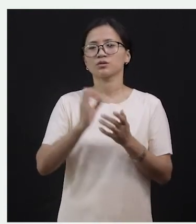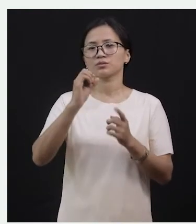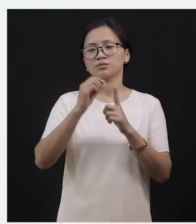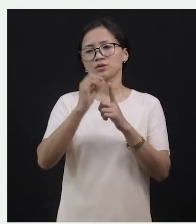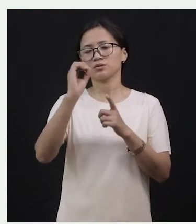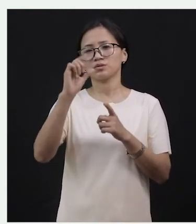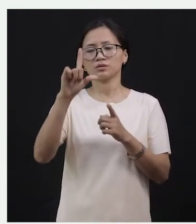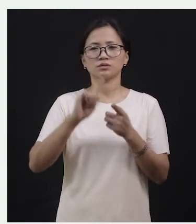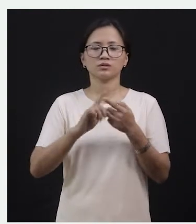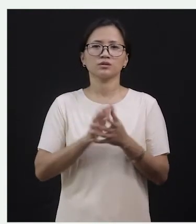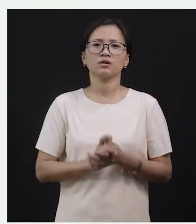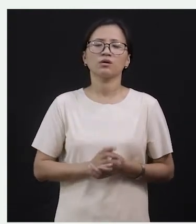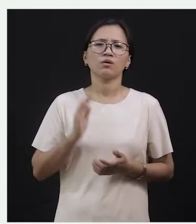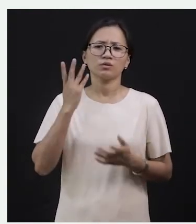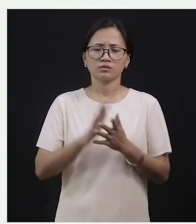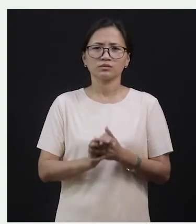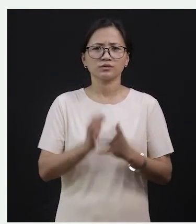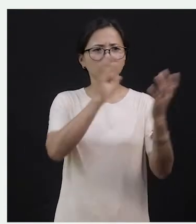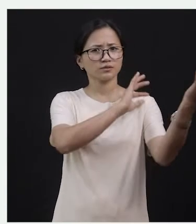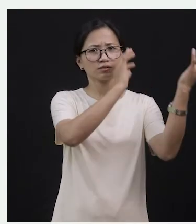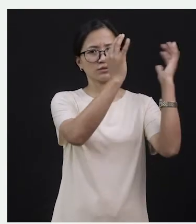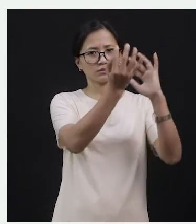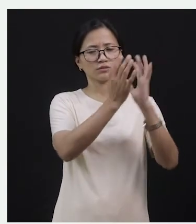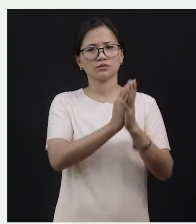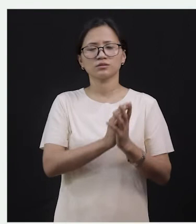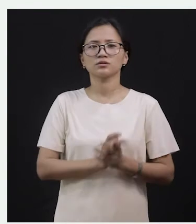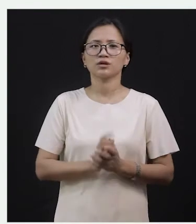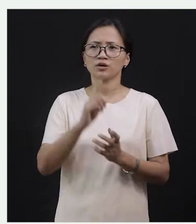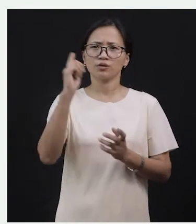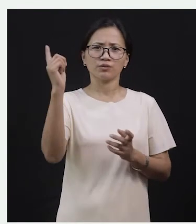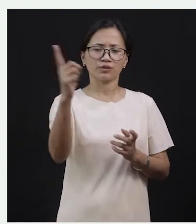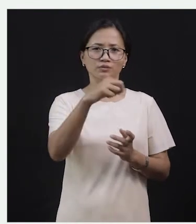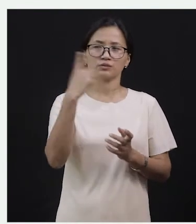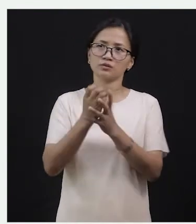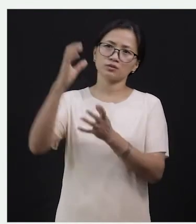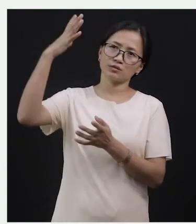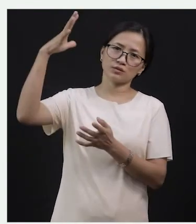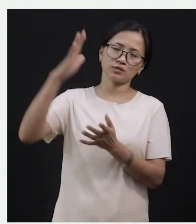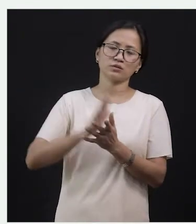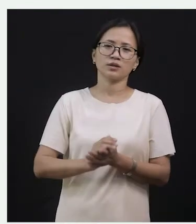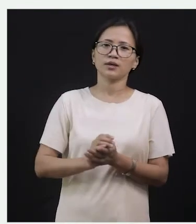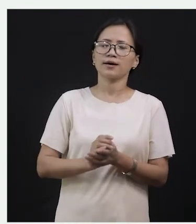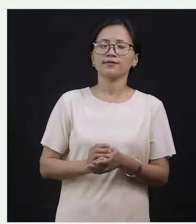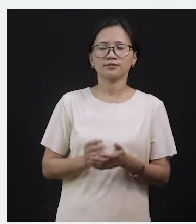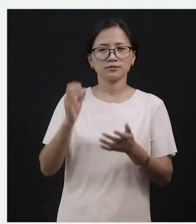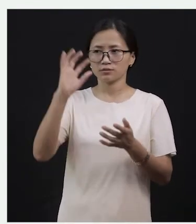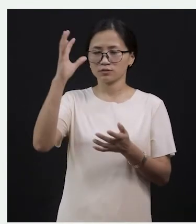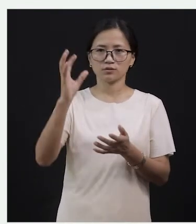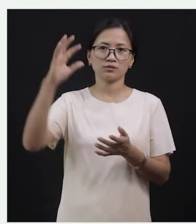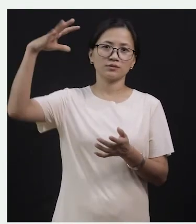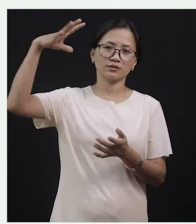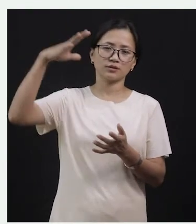what happens? The earth is revolving around the sun, right? And the sun is there in the middle. The sun is giving